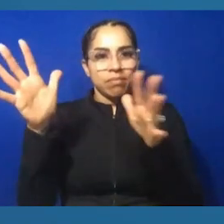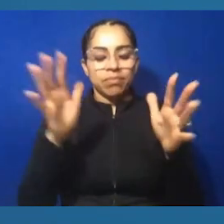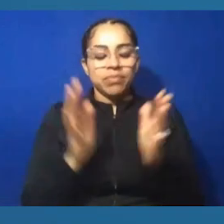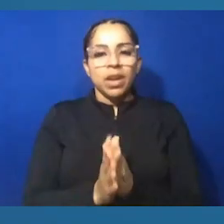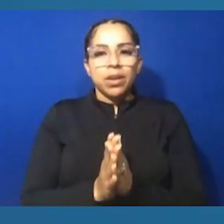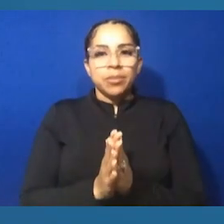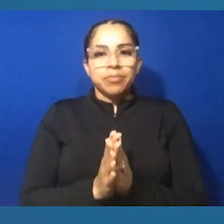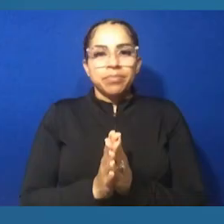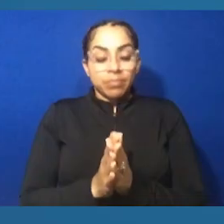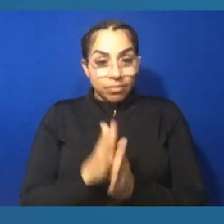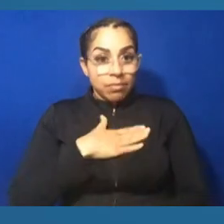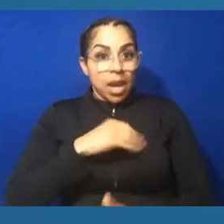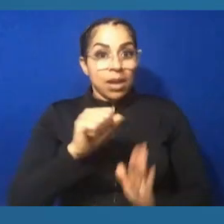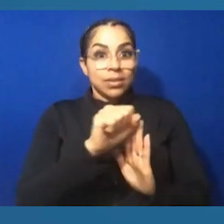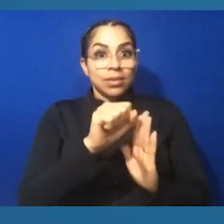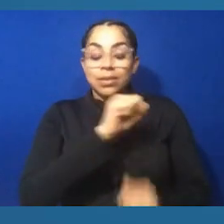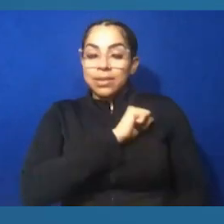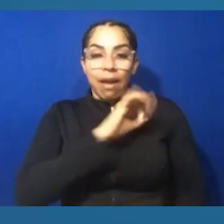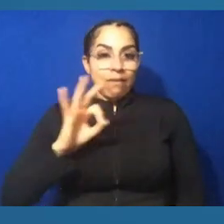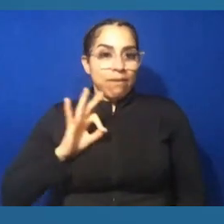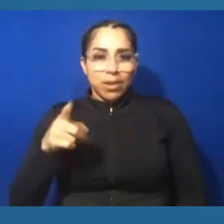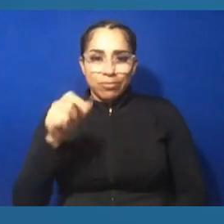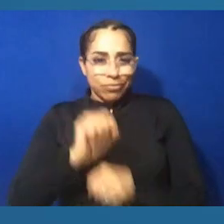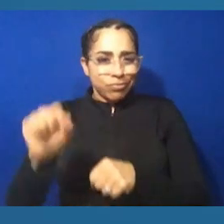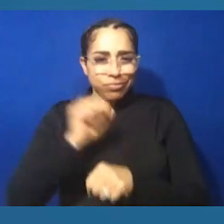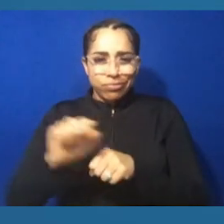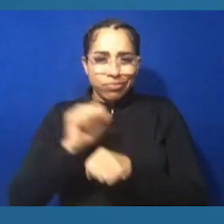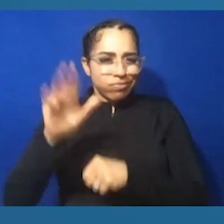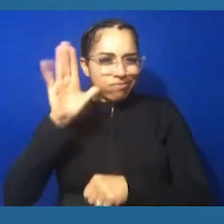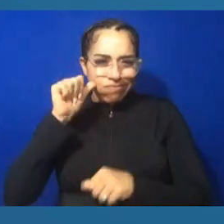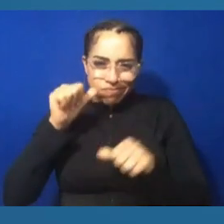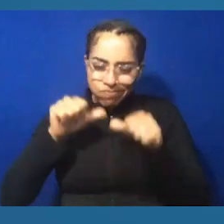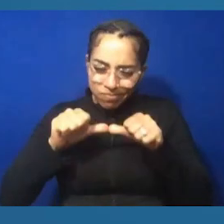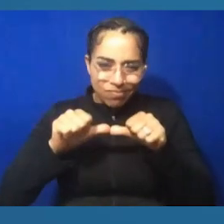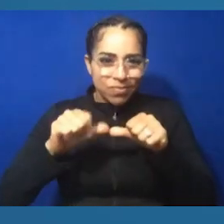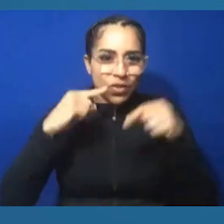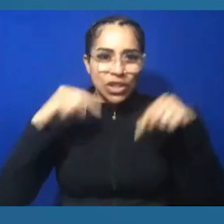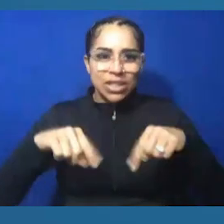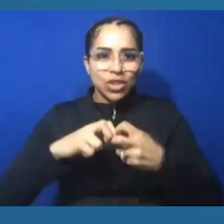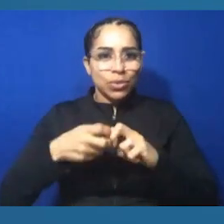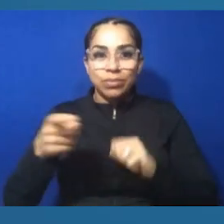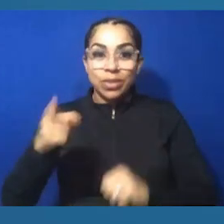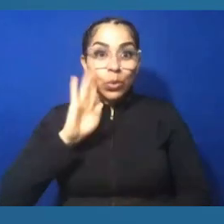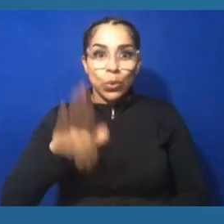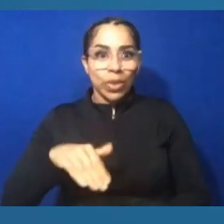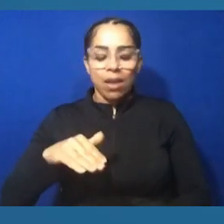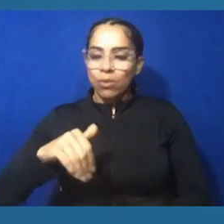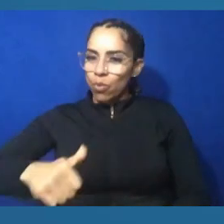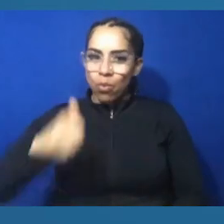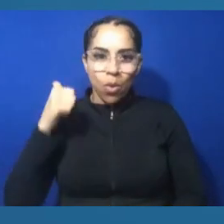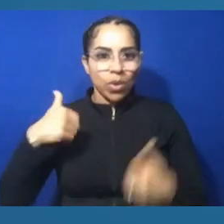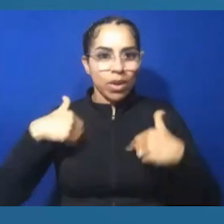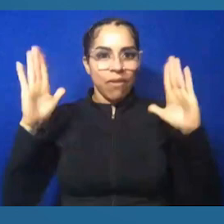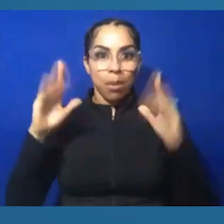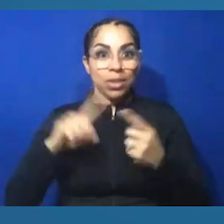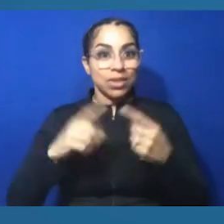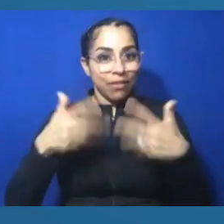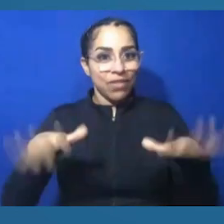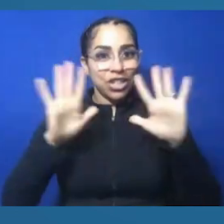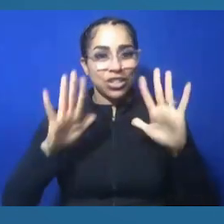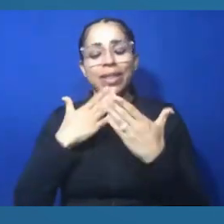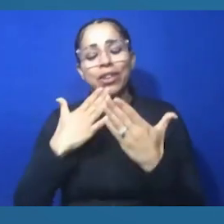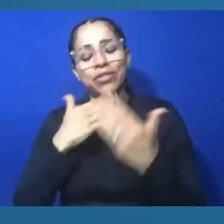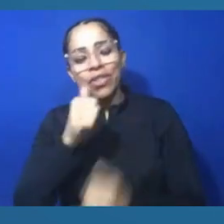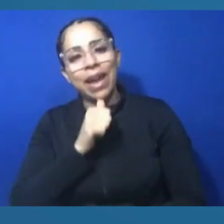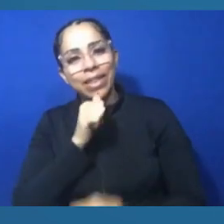My staff worked relentlessly on this issue because they knew they were not going home until we got it done. I want to thank them for hanging in there.